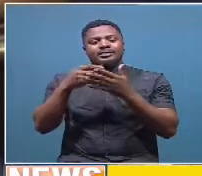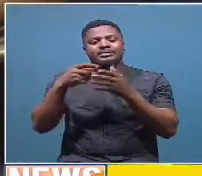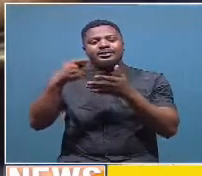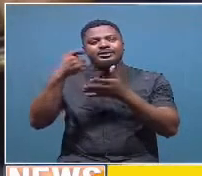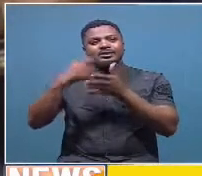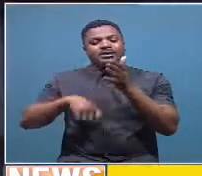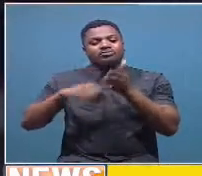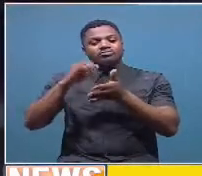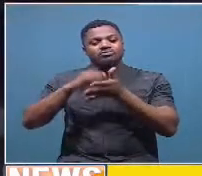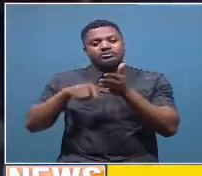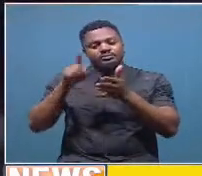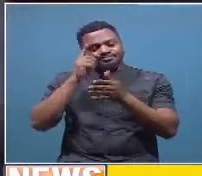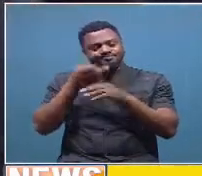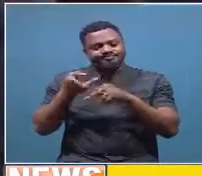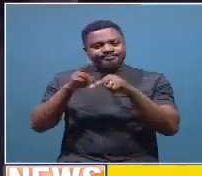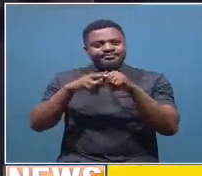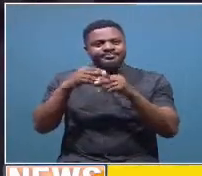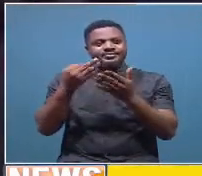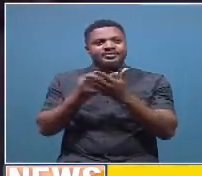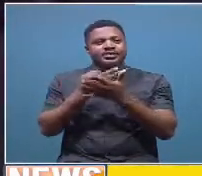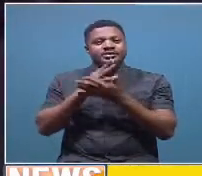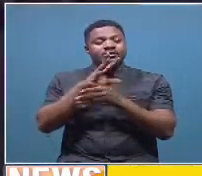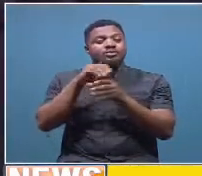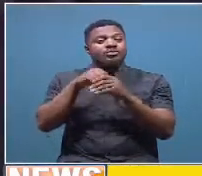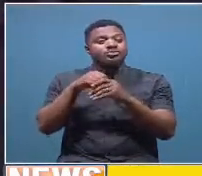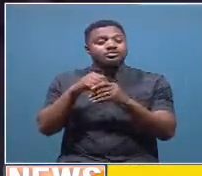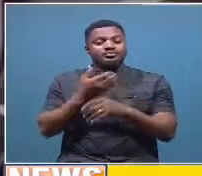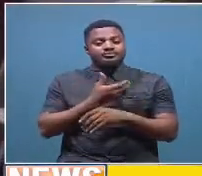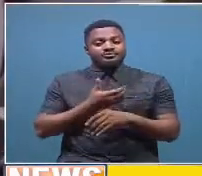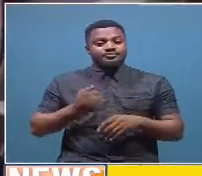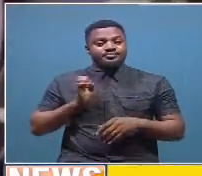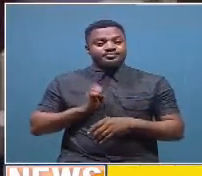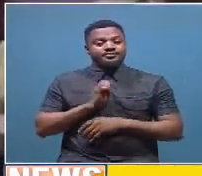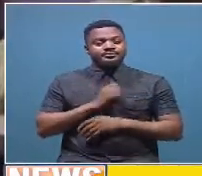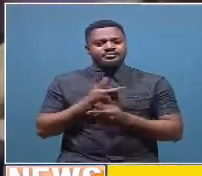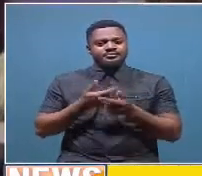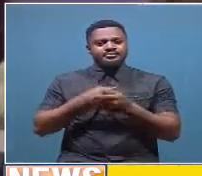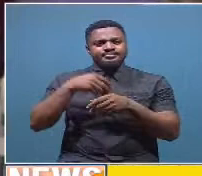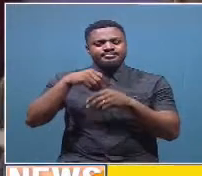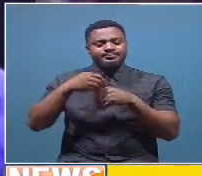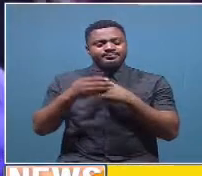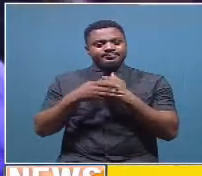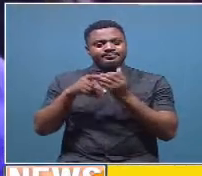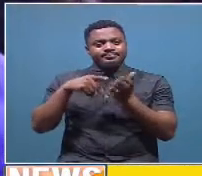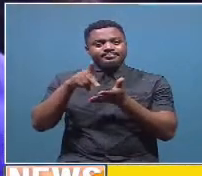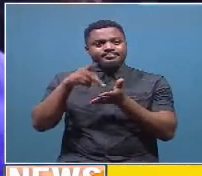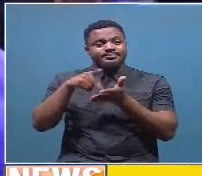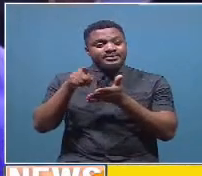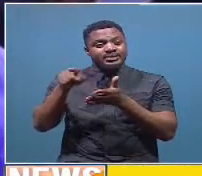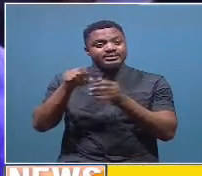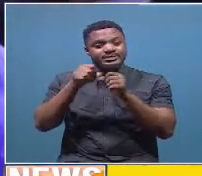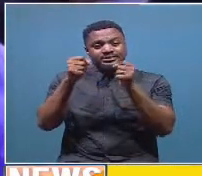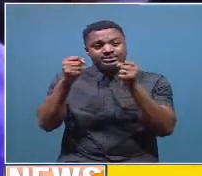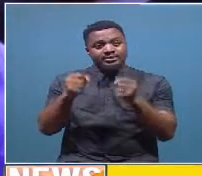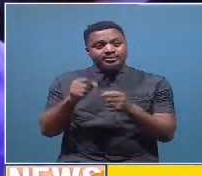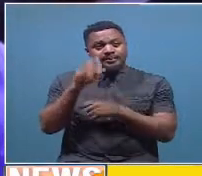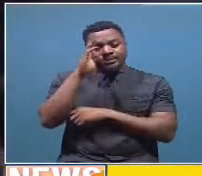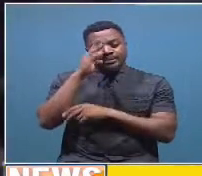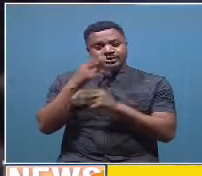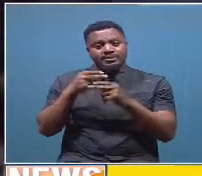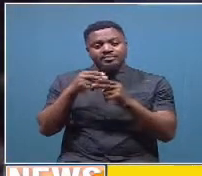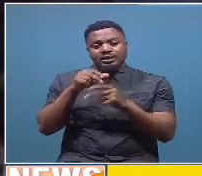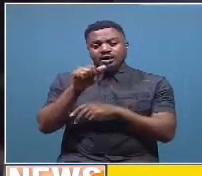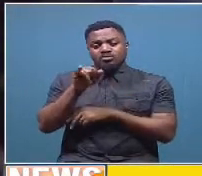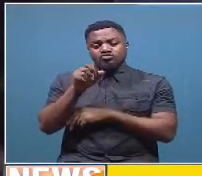it seeks to increase financial inclusion. The Chief Executive of the Ghana Interbank Payment and Settlement System, Mr.